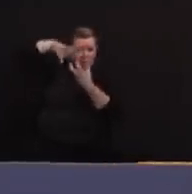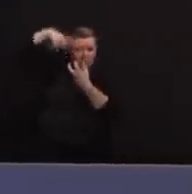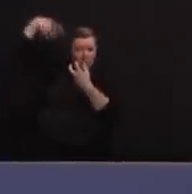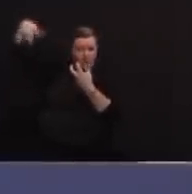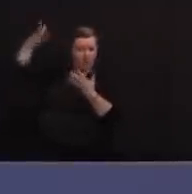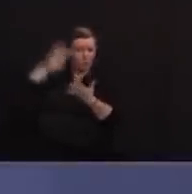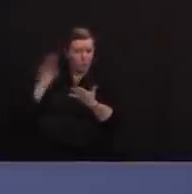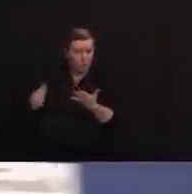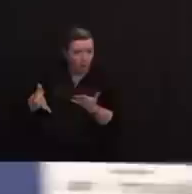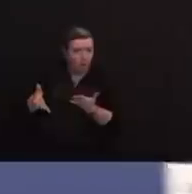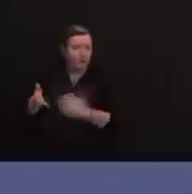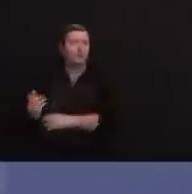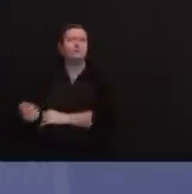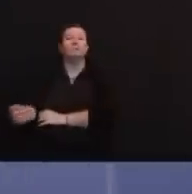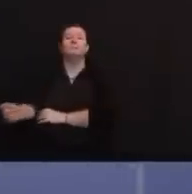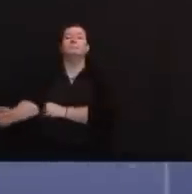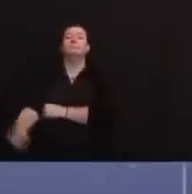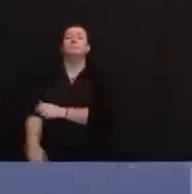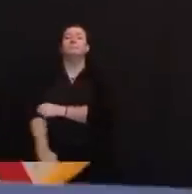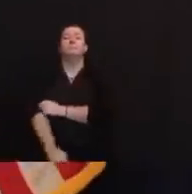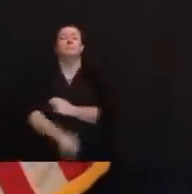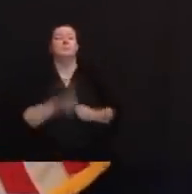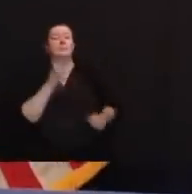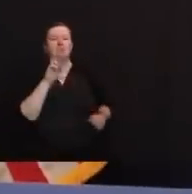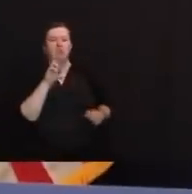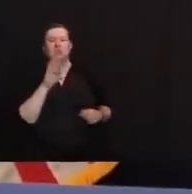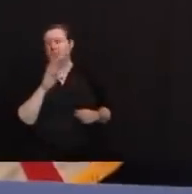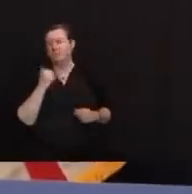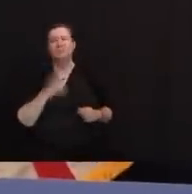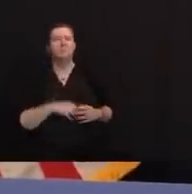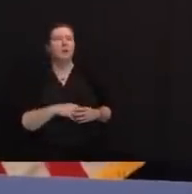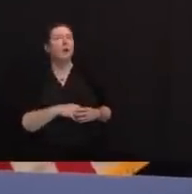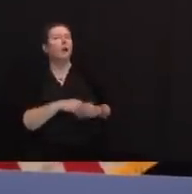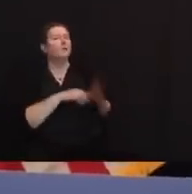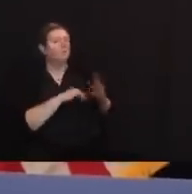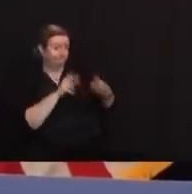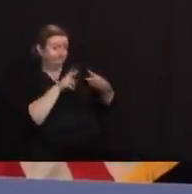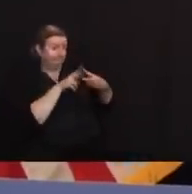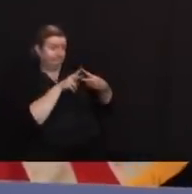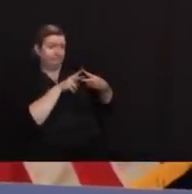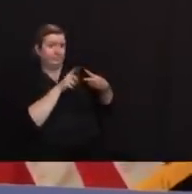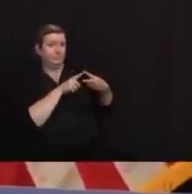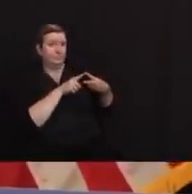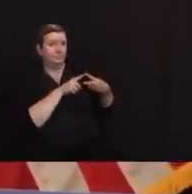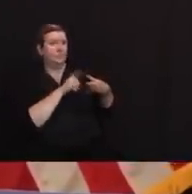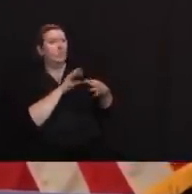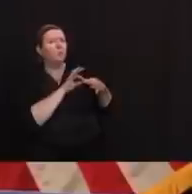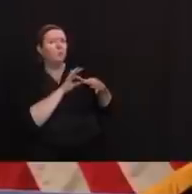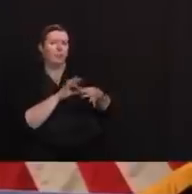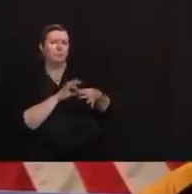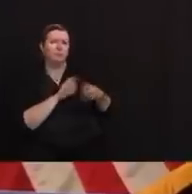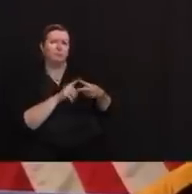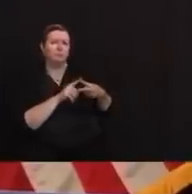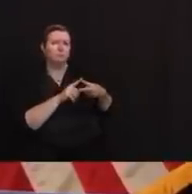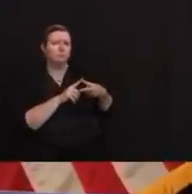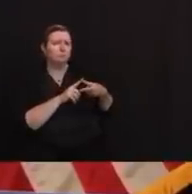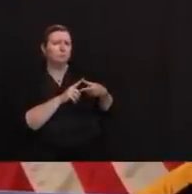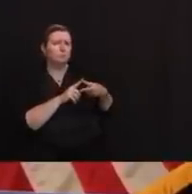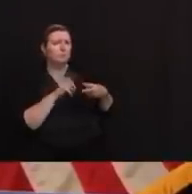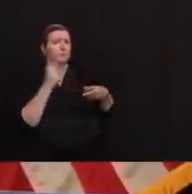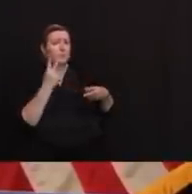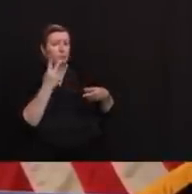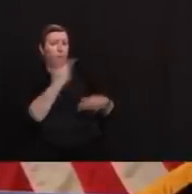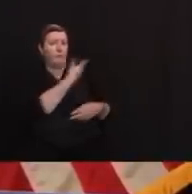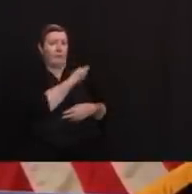you. Well, thank you for those questions. They're actually both related. So for these 2 vaccines, which are